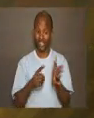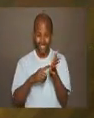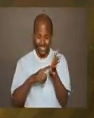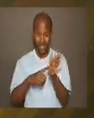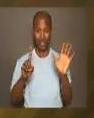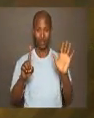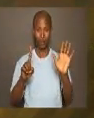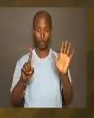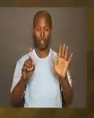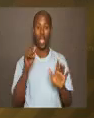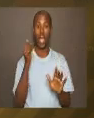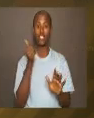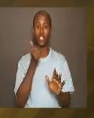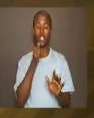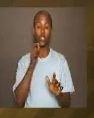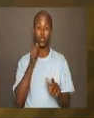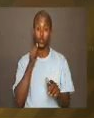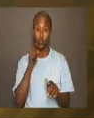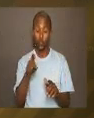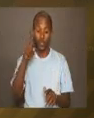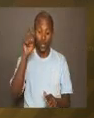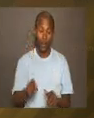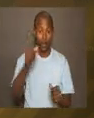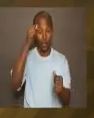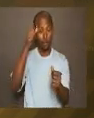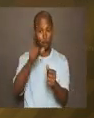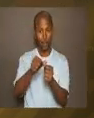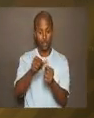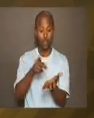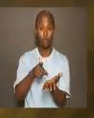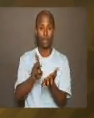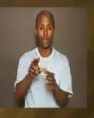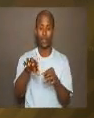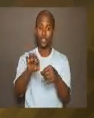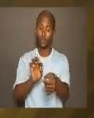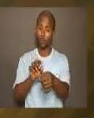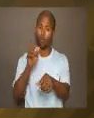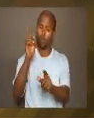Clearly, Aster should remember to pay her bills on time.